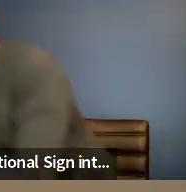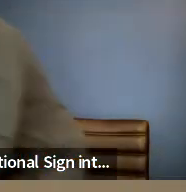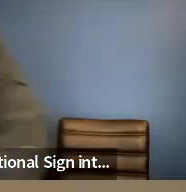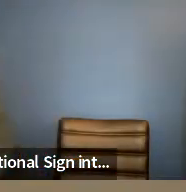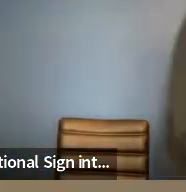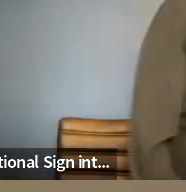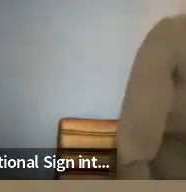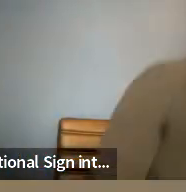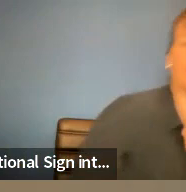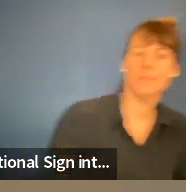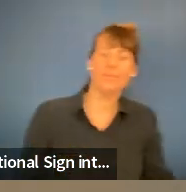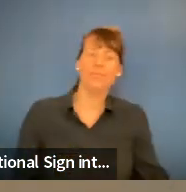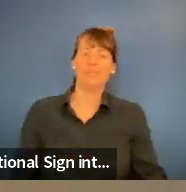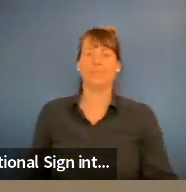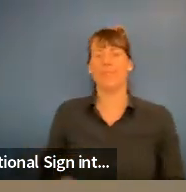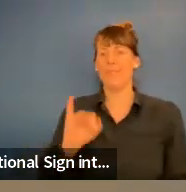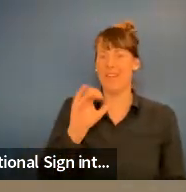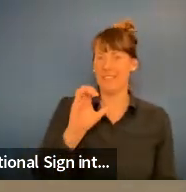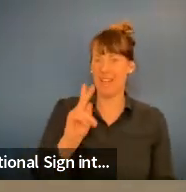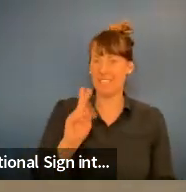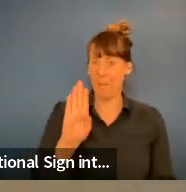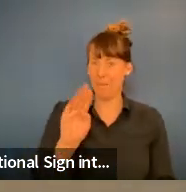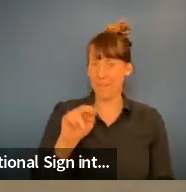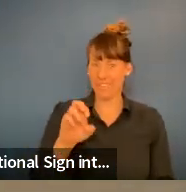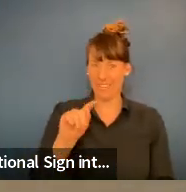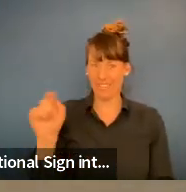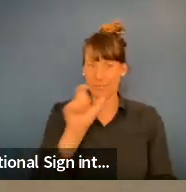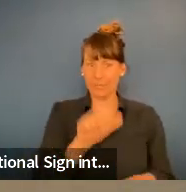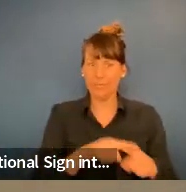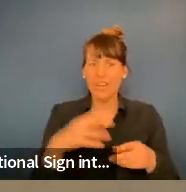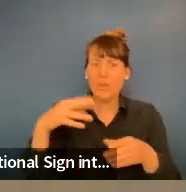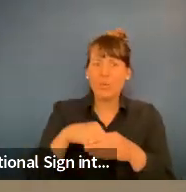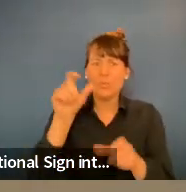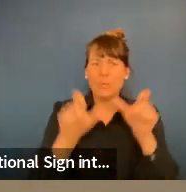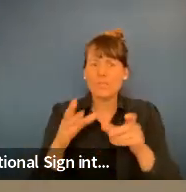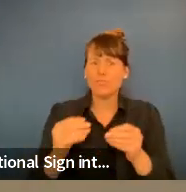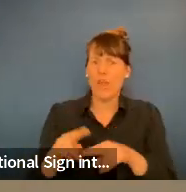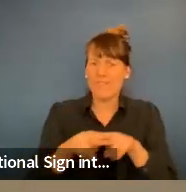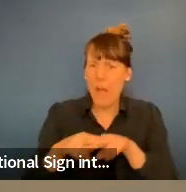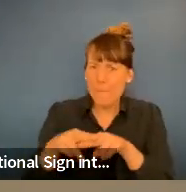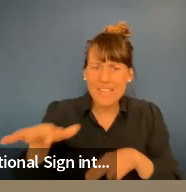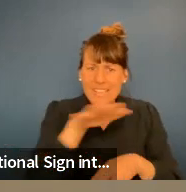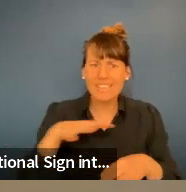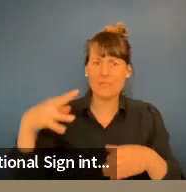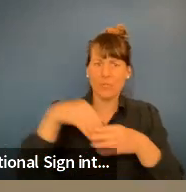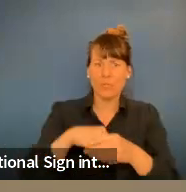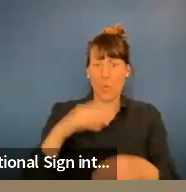of society approach to achieve universal health care and ensure that no one is left behind.